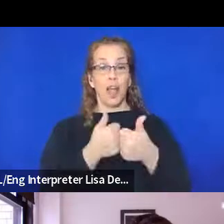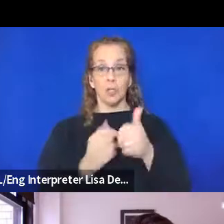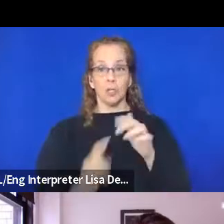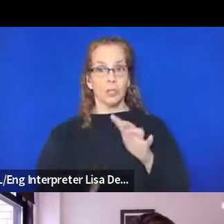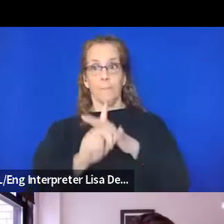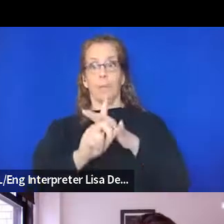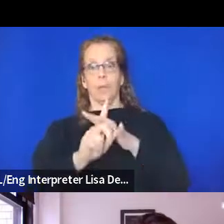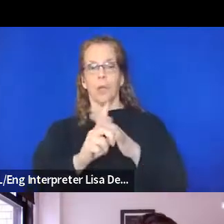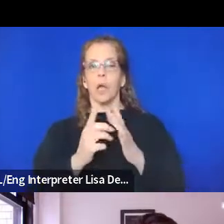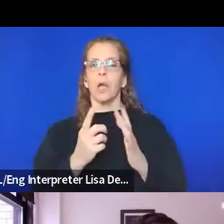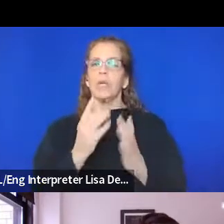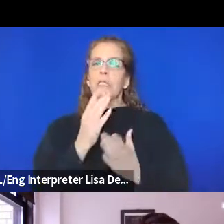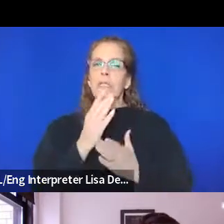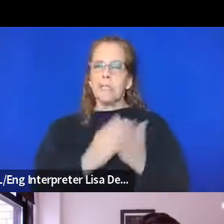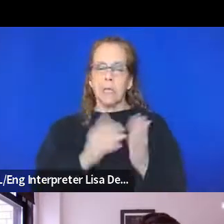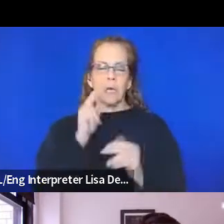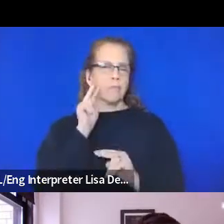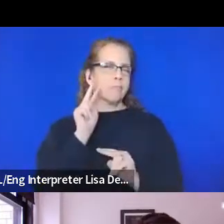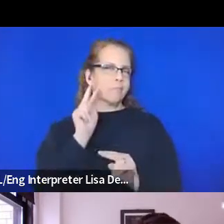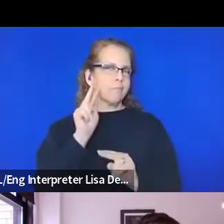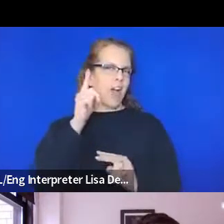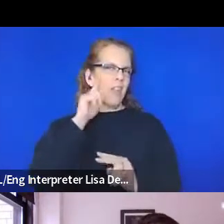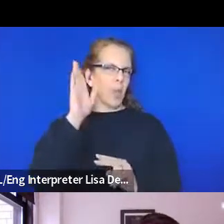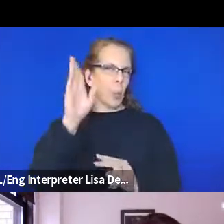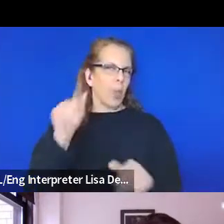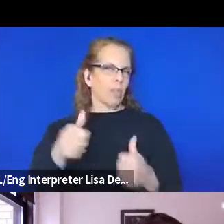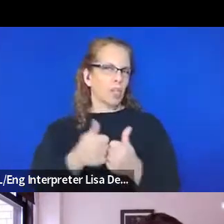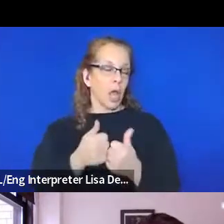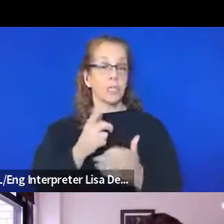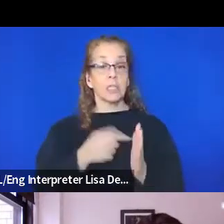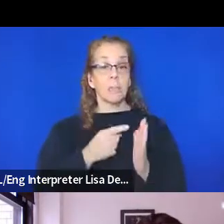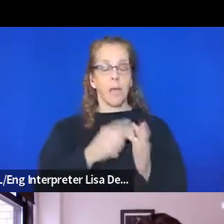some aren't, and it does